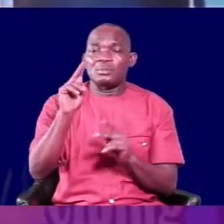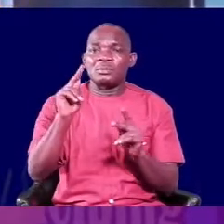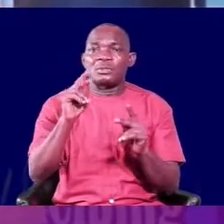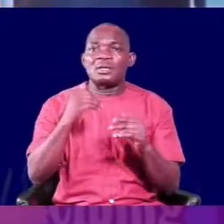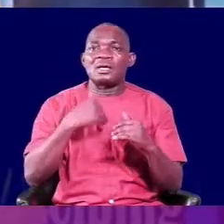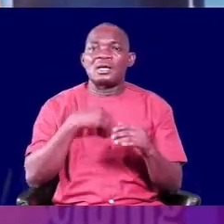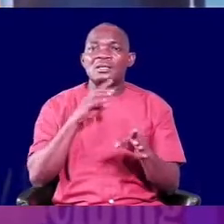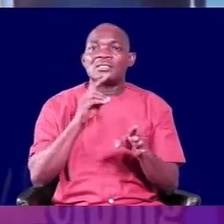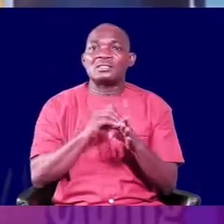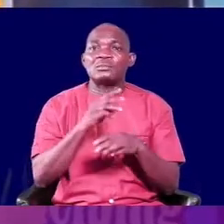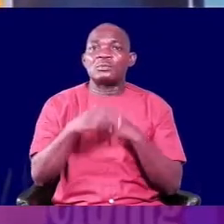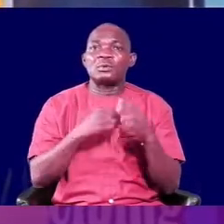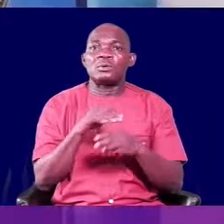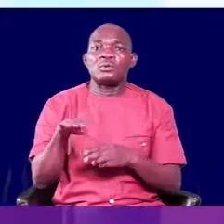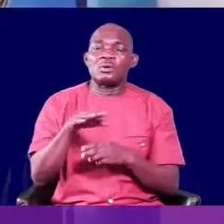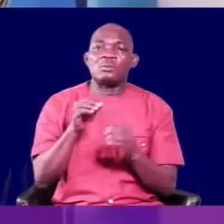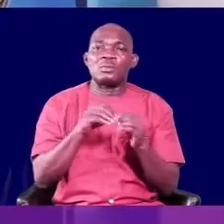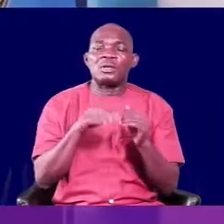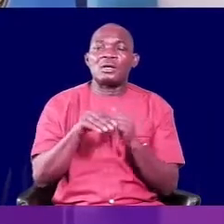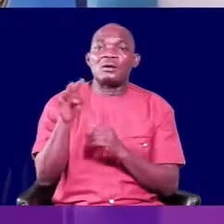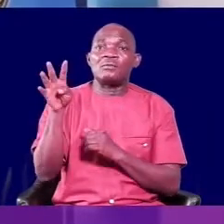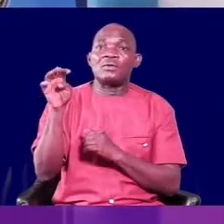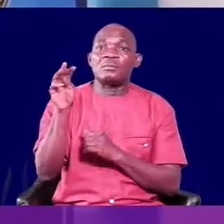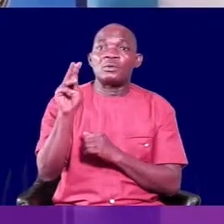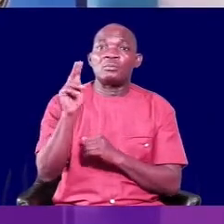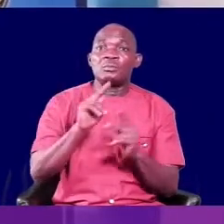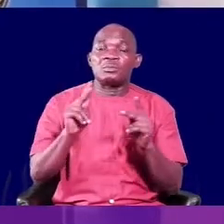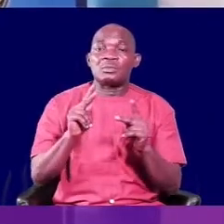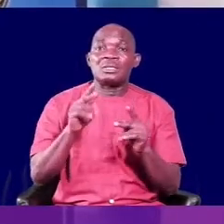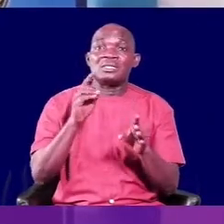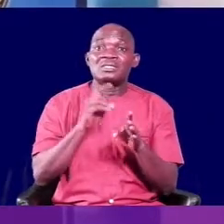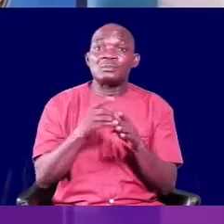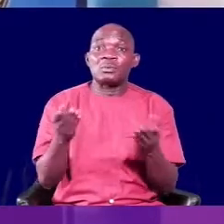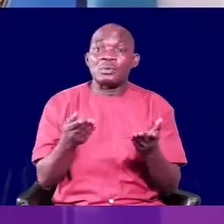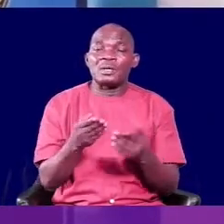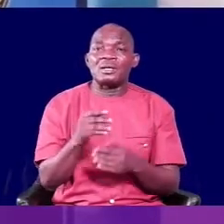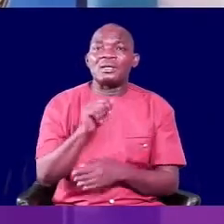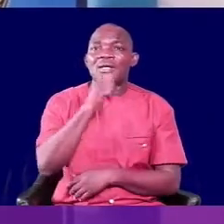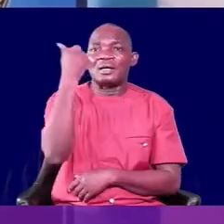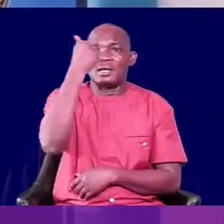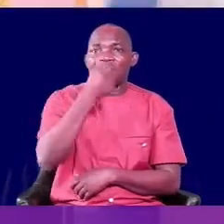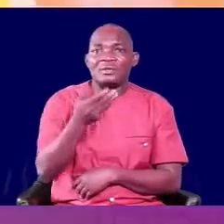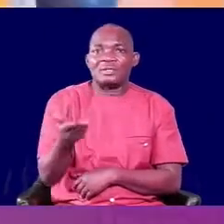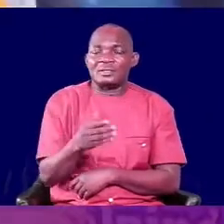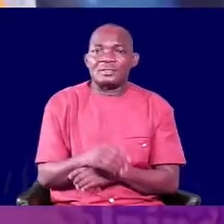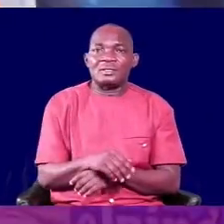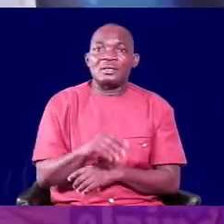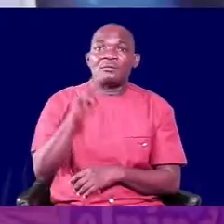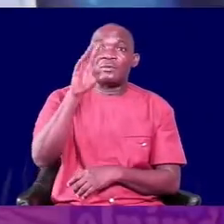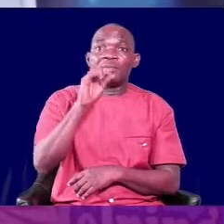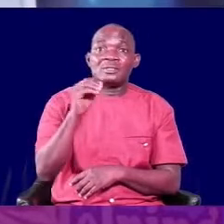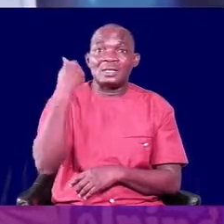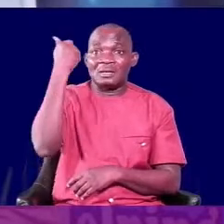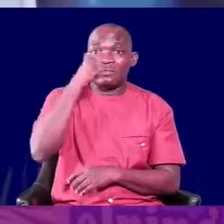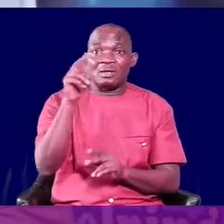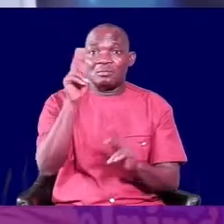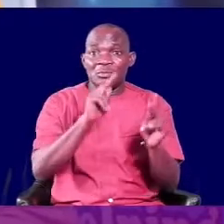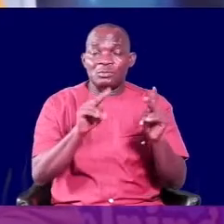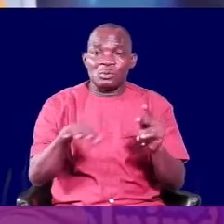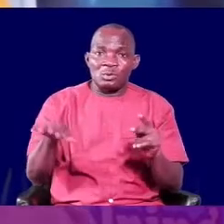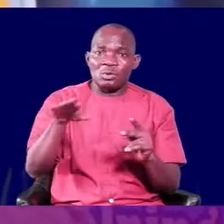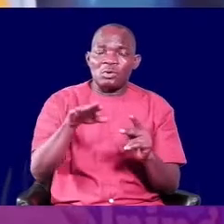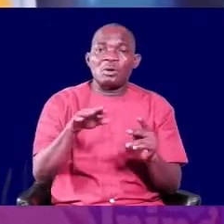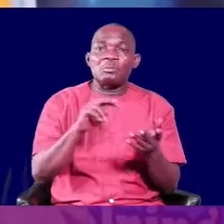live with disability globally, and over 400 million people live with disability in Africa. 40% of Africa's